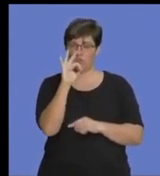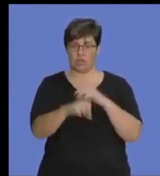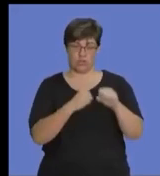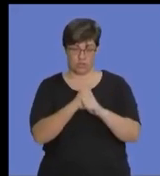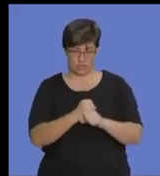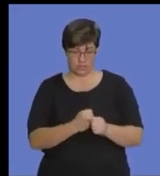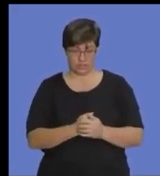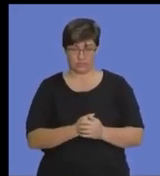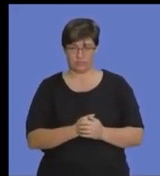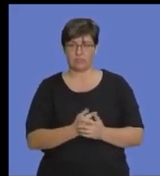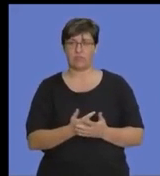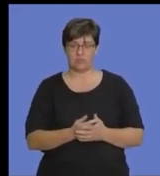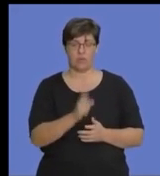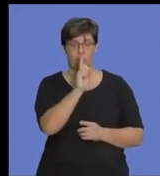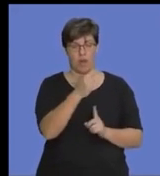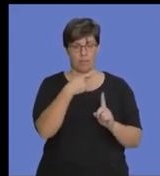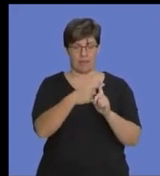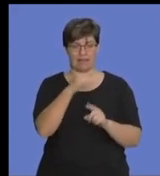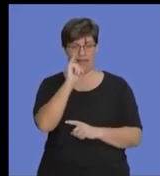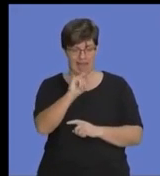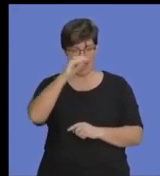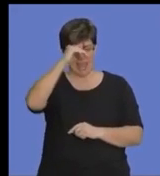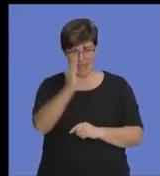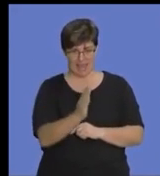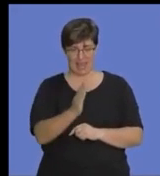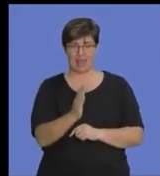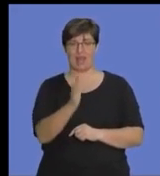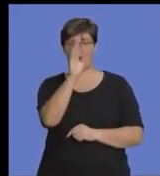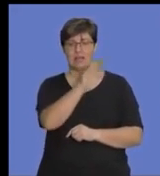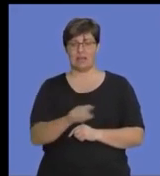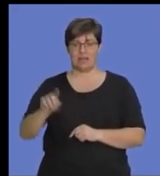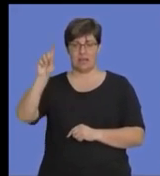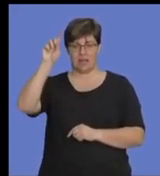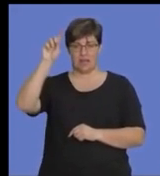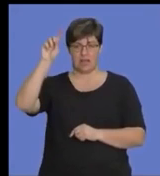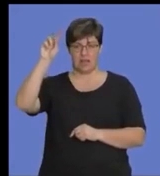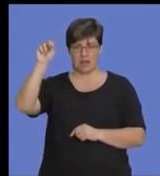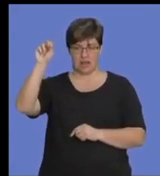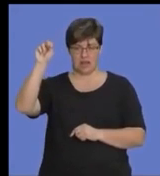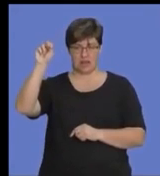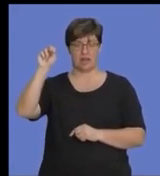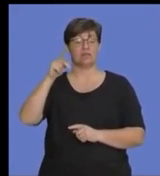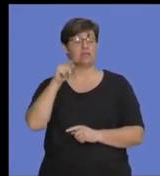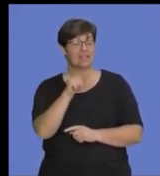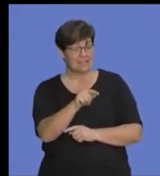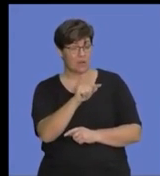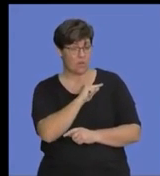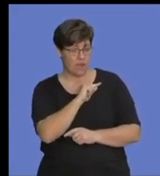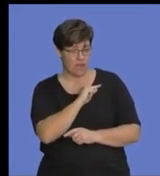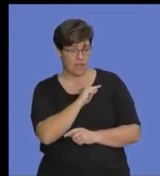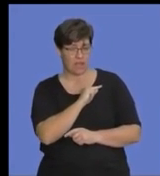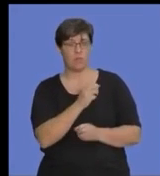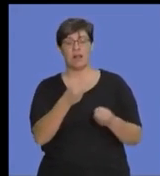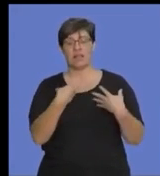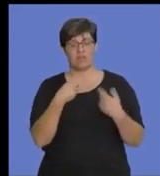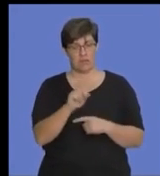first 3 years, right? So that is 1 plus I to the exponent of n. And therefore, this